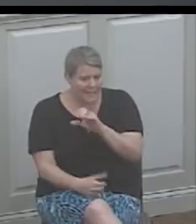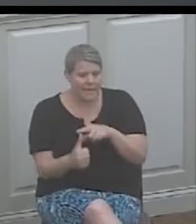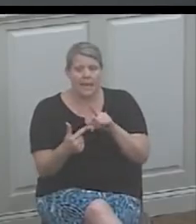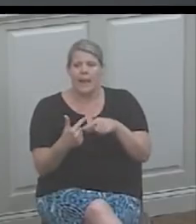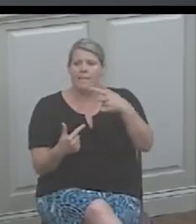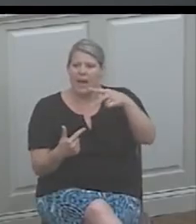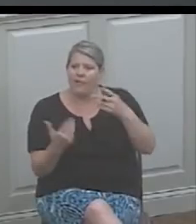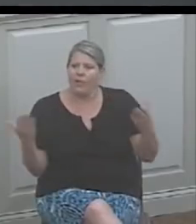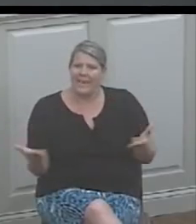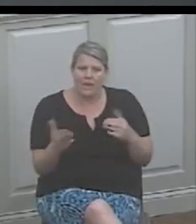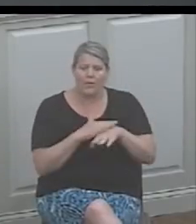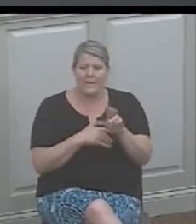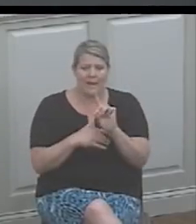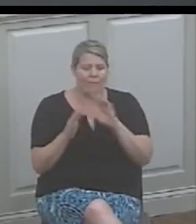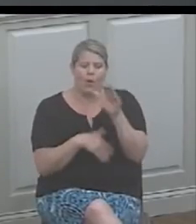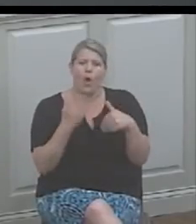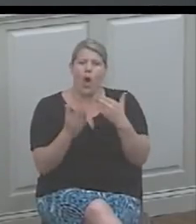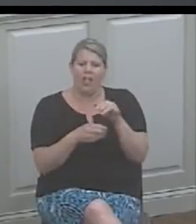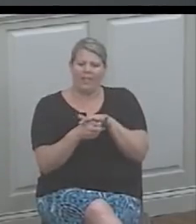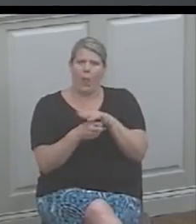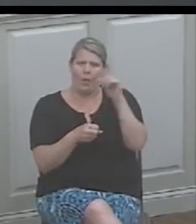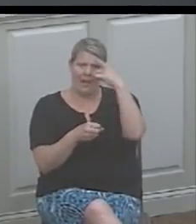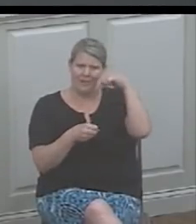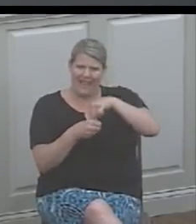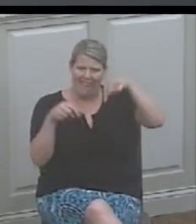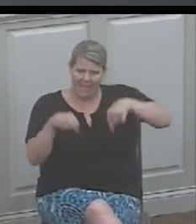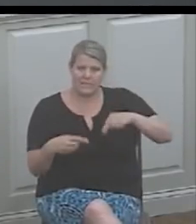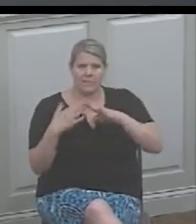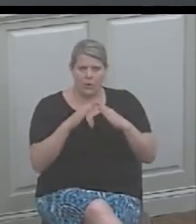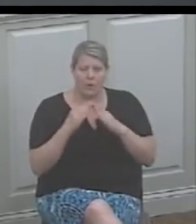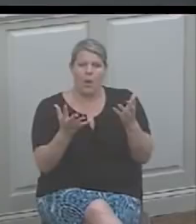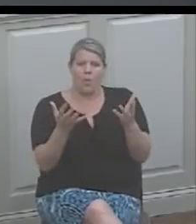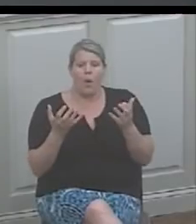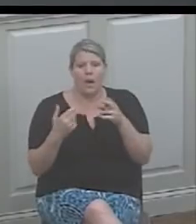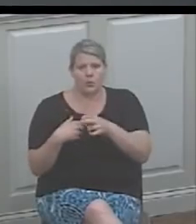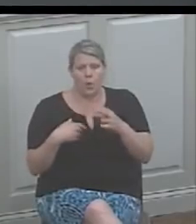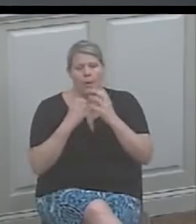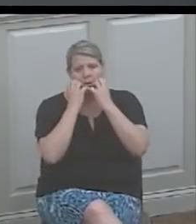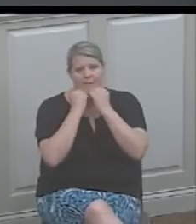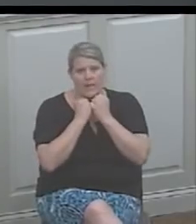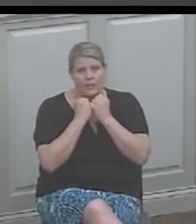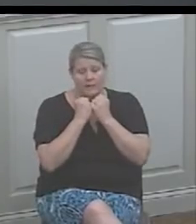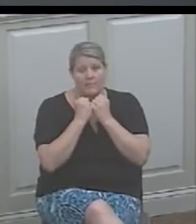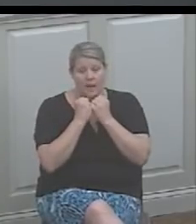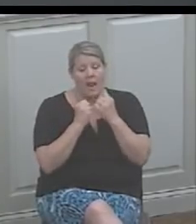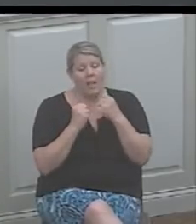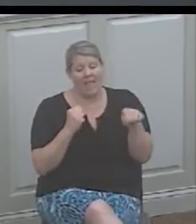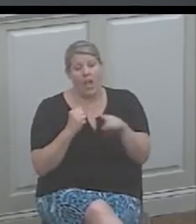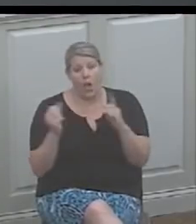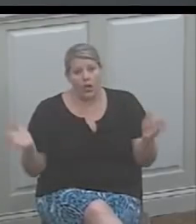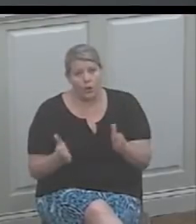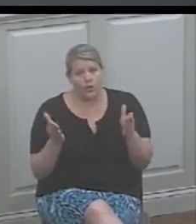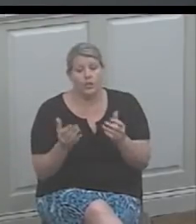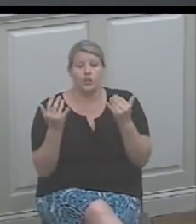Danville. All of the governments in this community want historic preservation and are and encourage it. So I